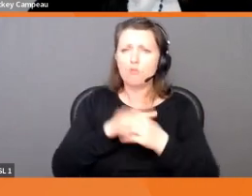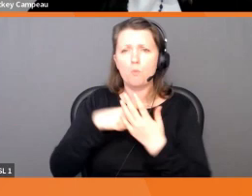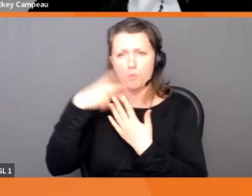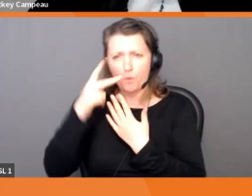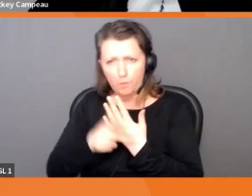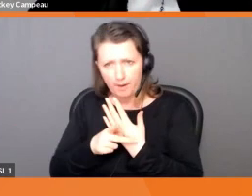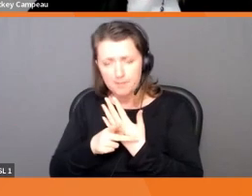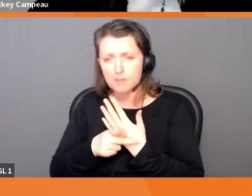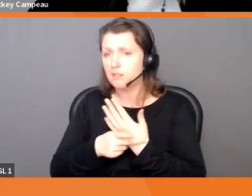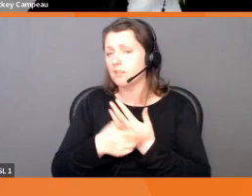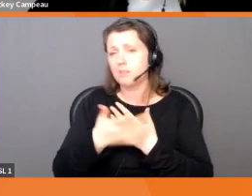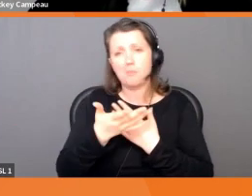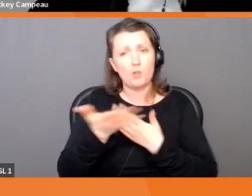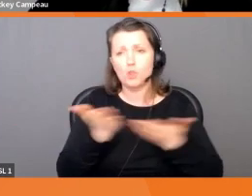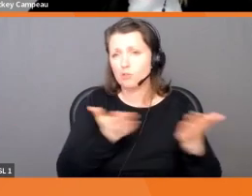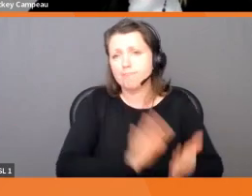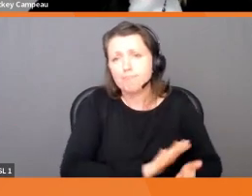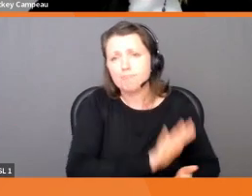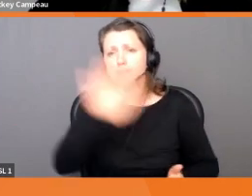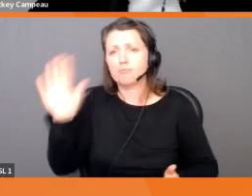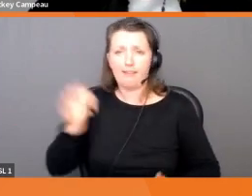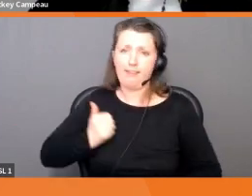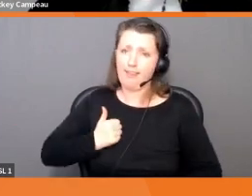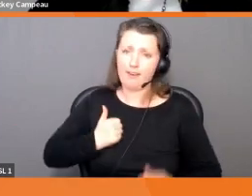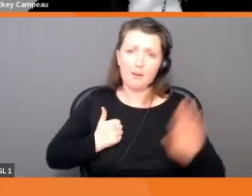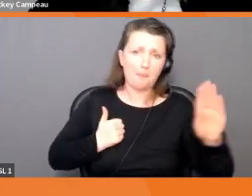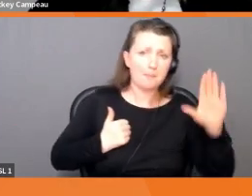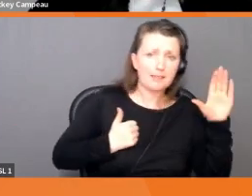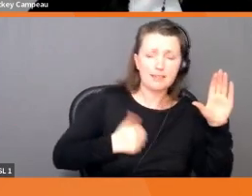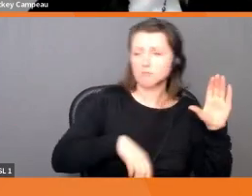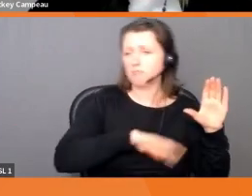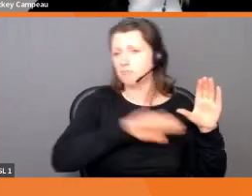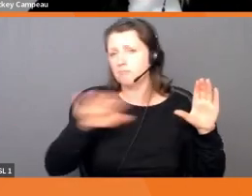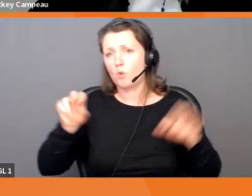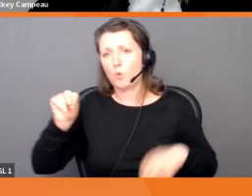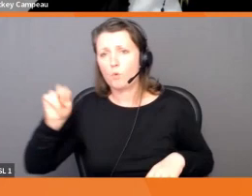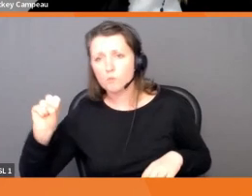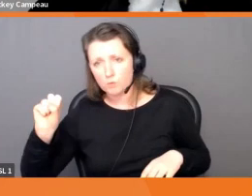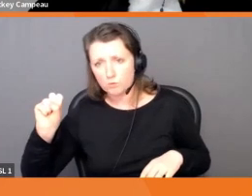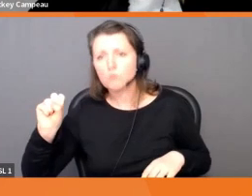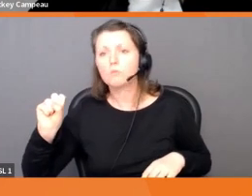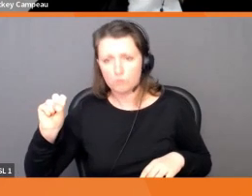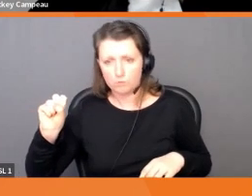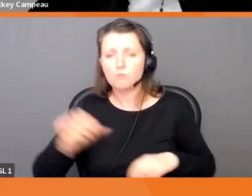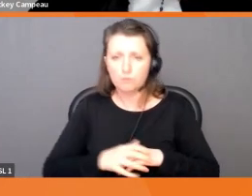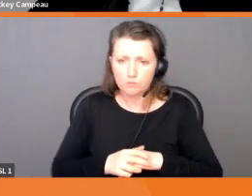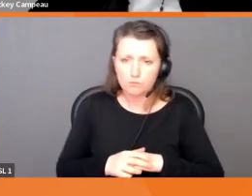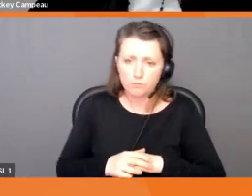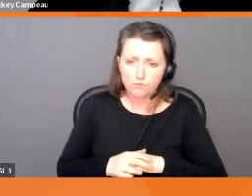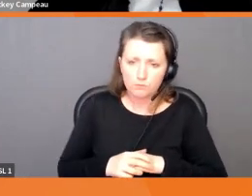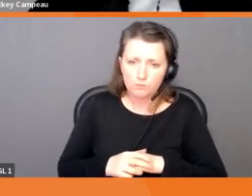in BC all the way straight through to Nova Scotia and throughout the provinces and territories in between.